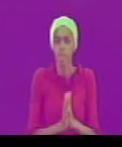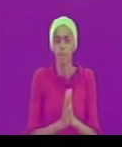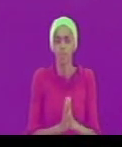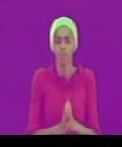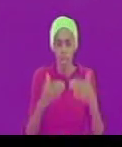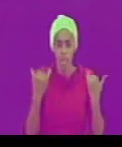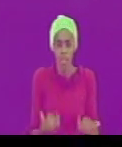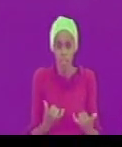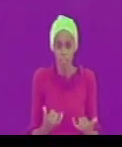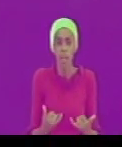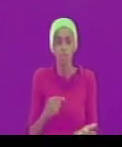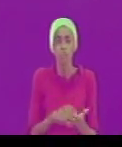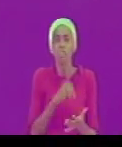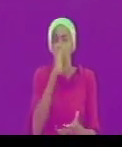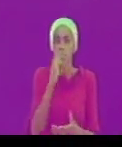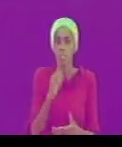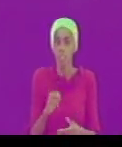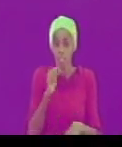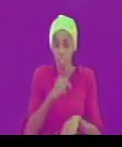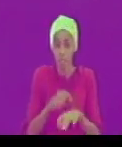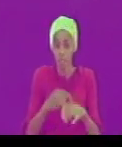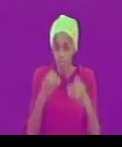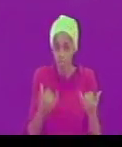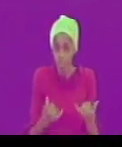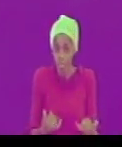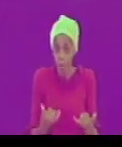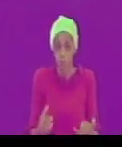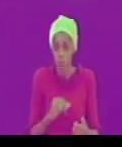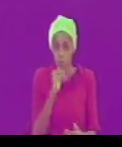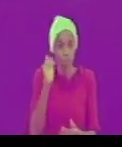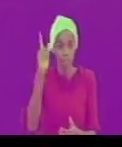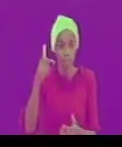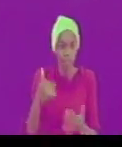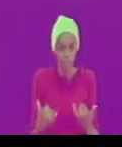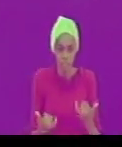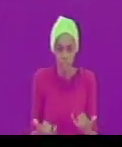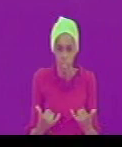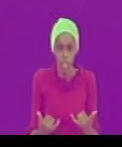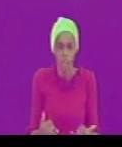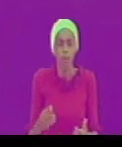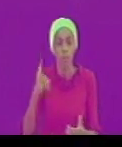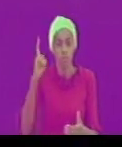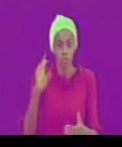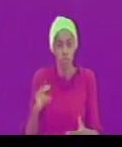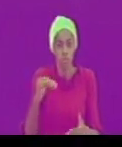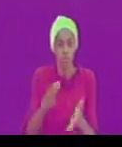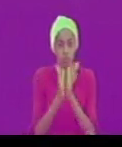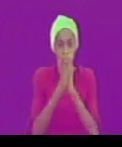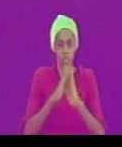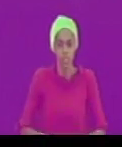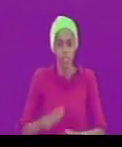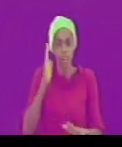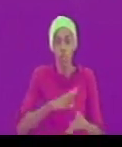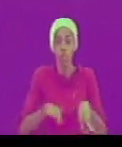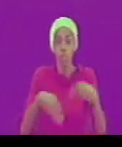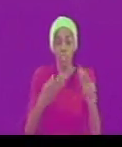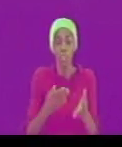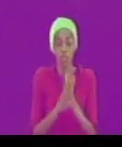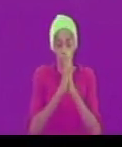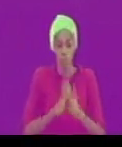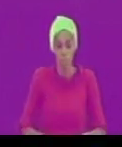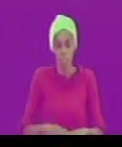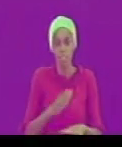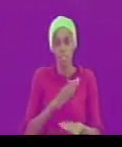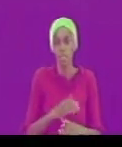will give you peace always and by all means. And that's our prayer. Anything God can do to bring peace to the world, because